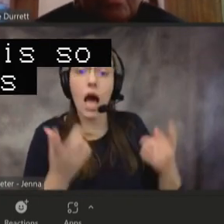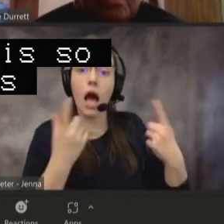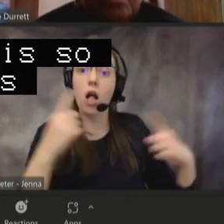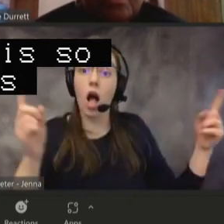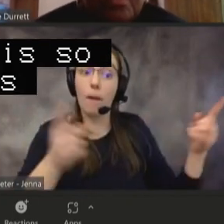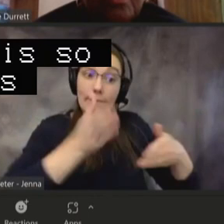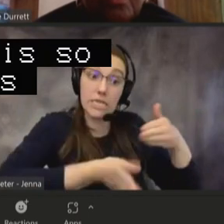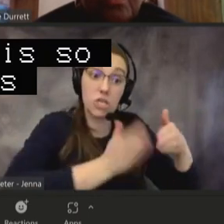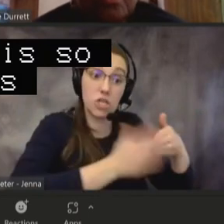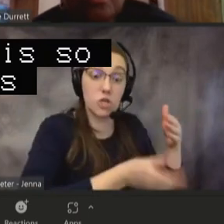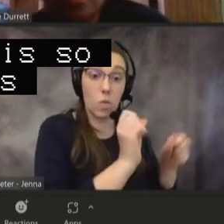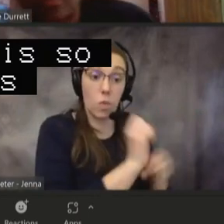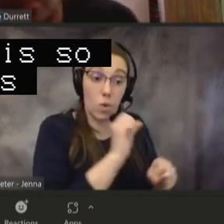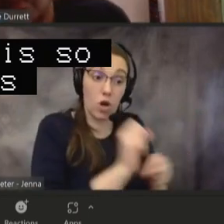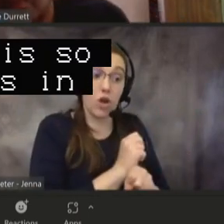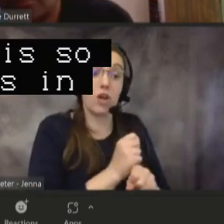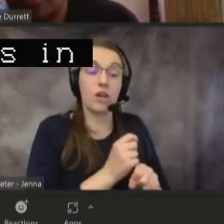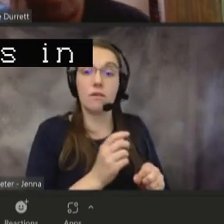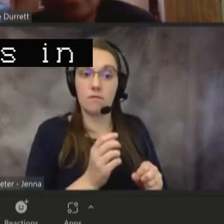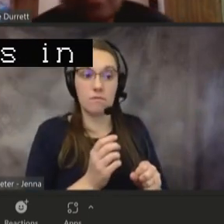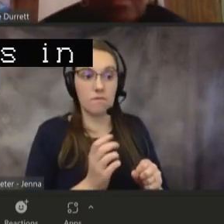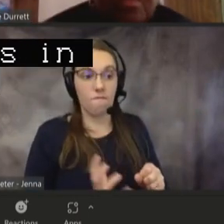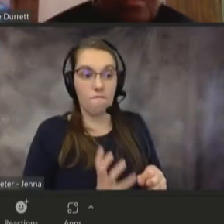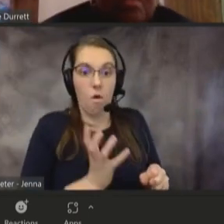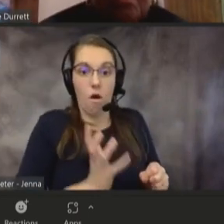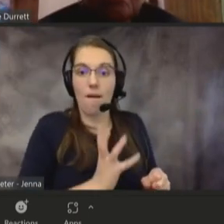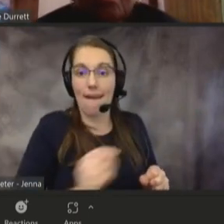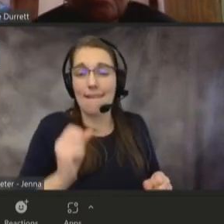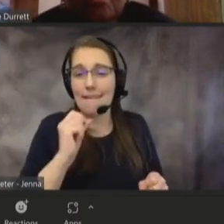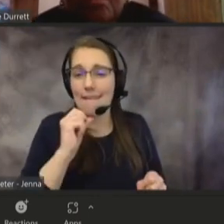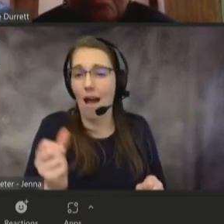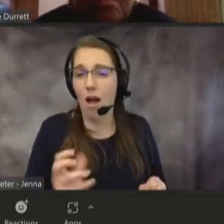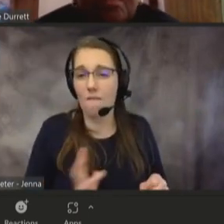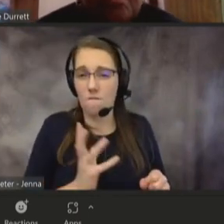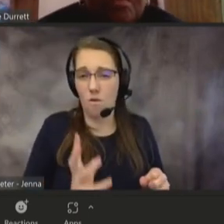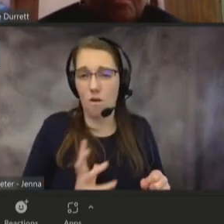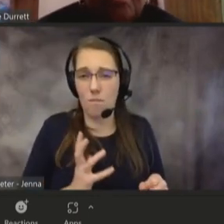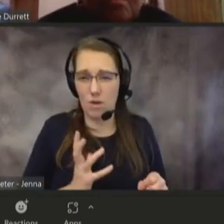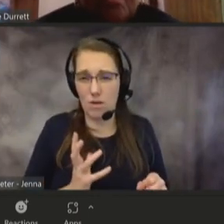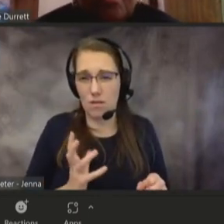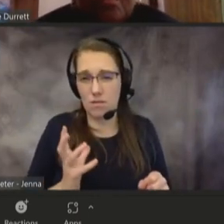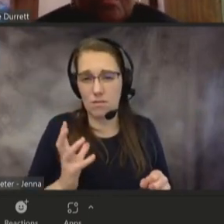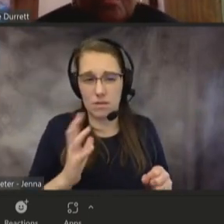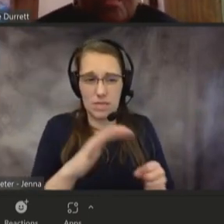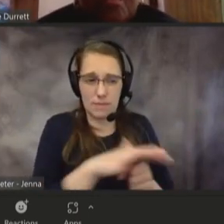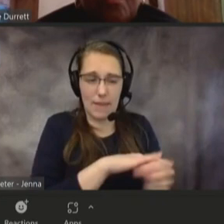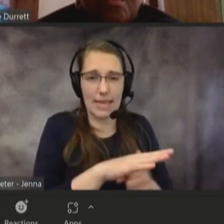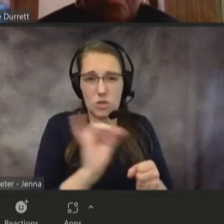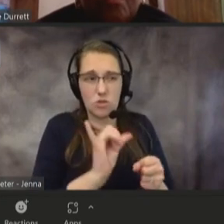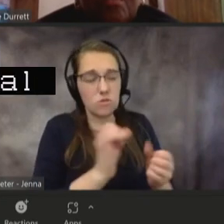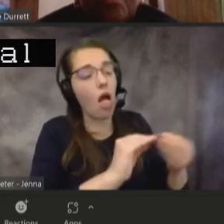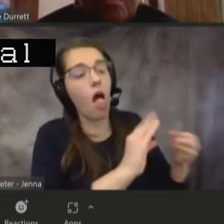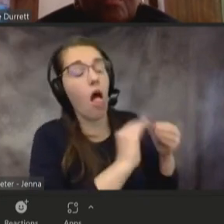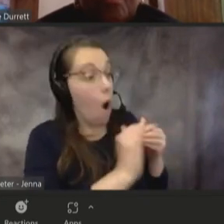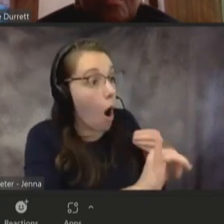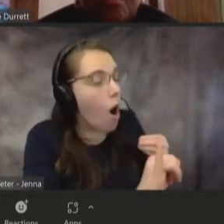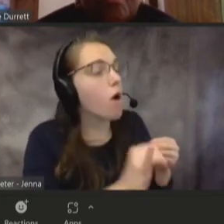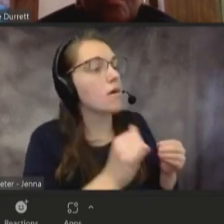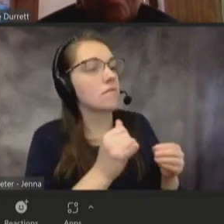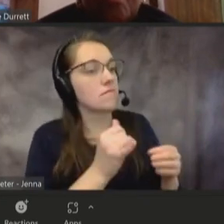as informal space. So is that a correct interpretation, Patricia and